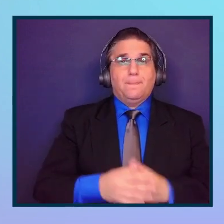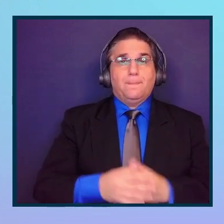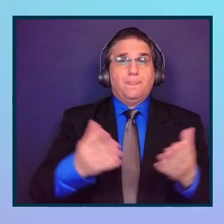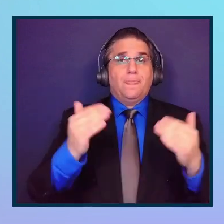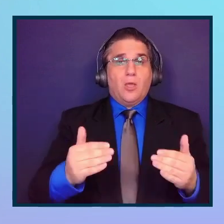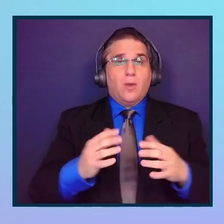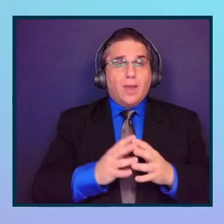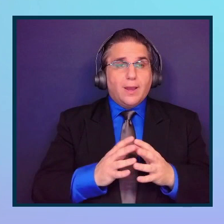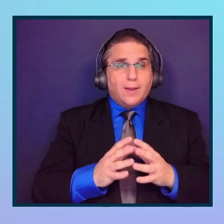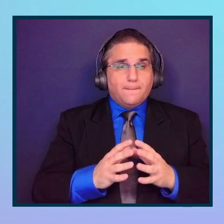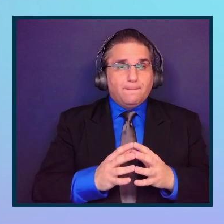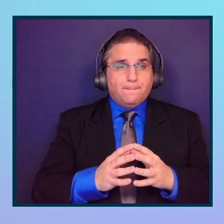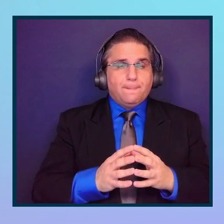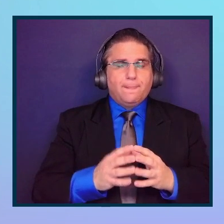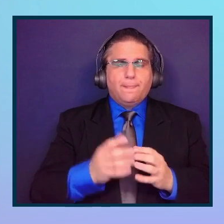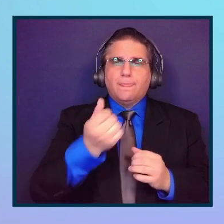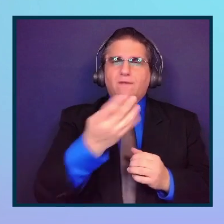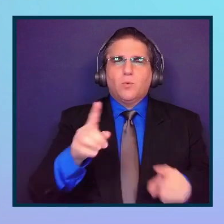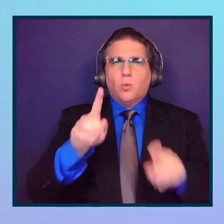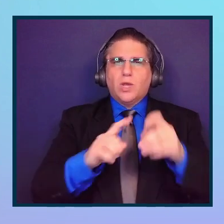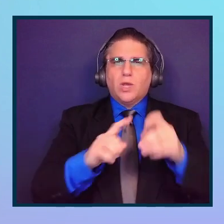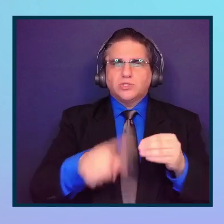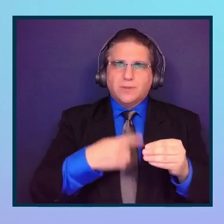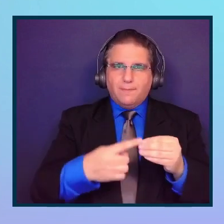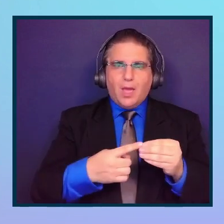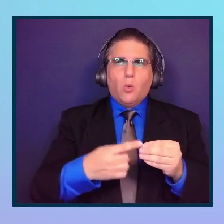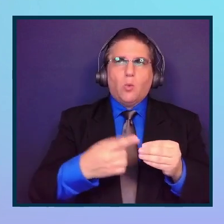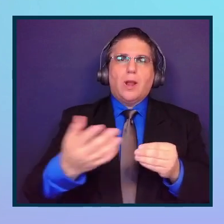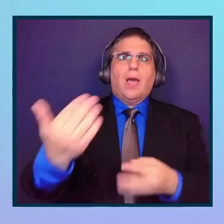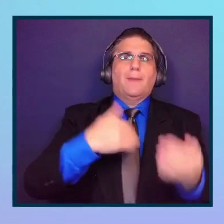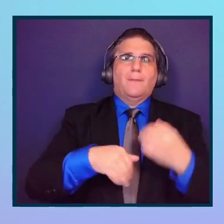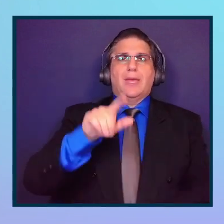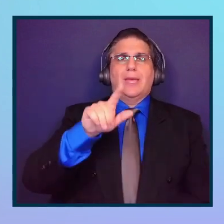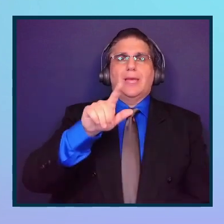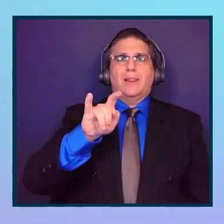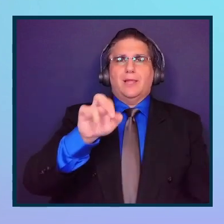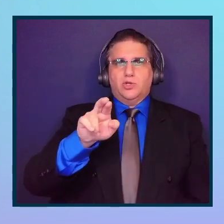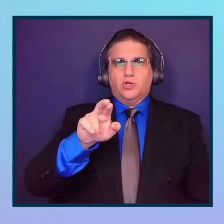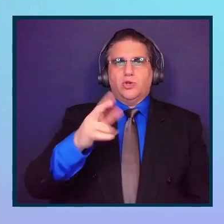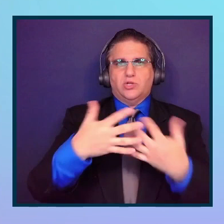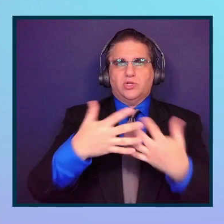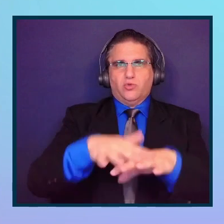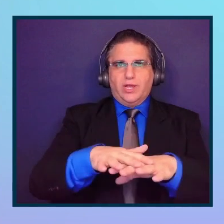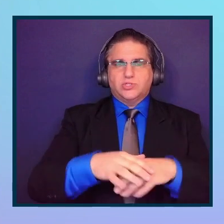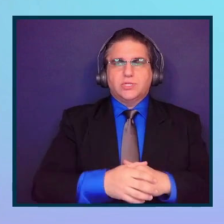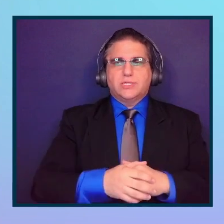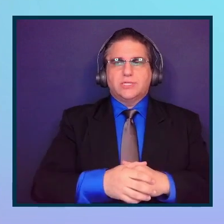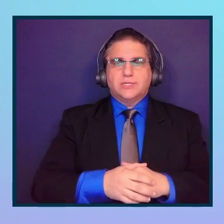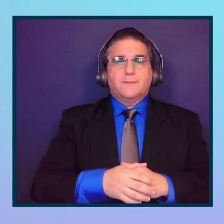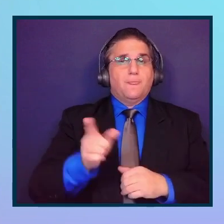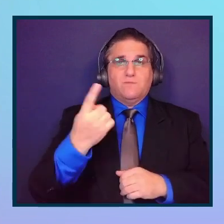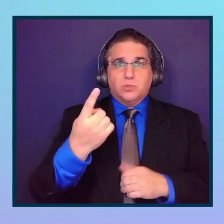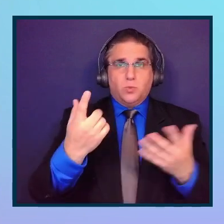right. A few here about upcoming linter integrations. The first one